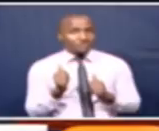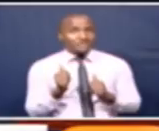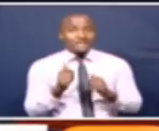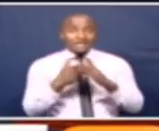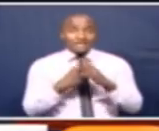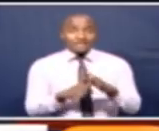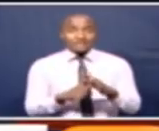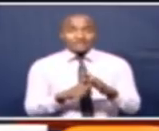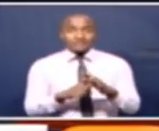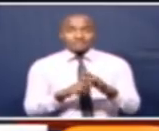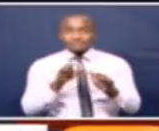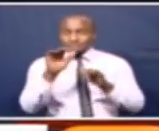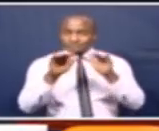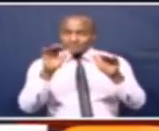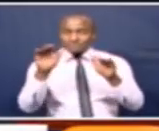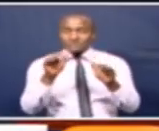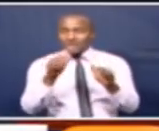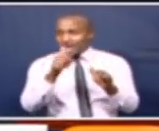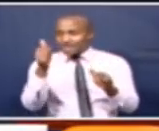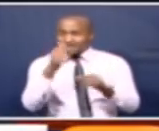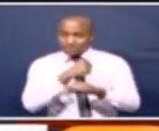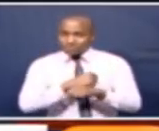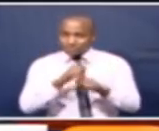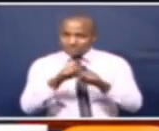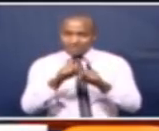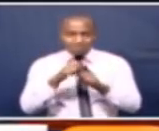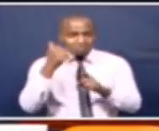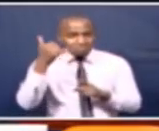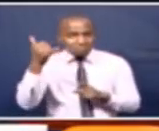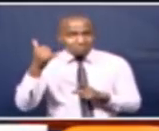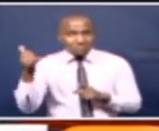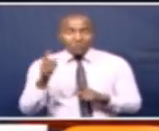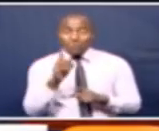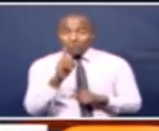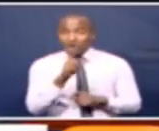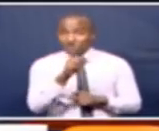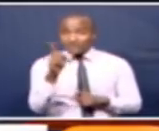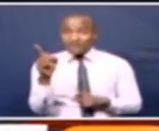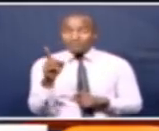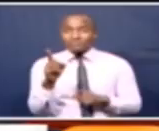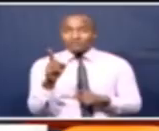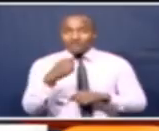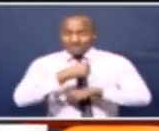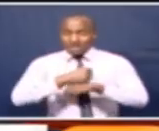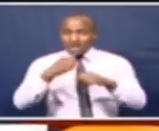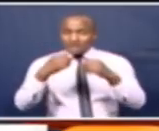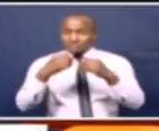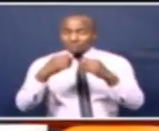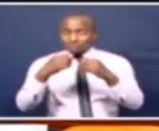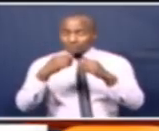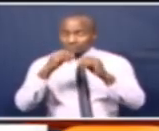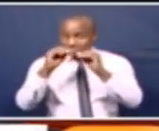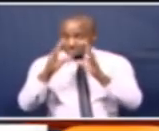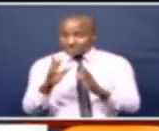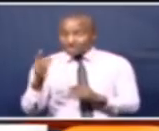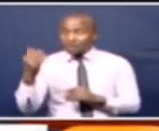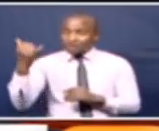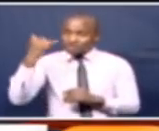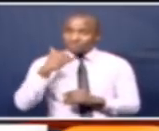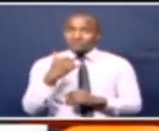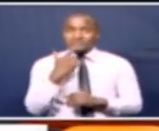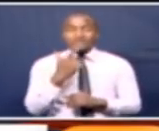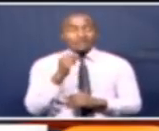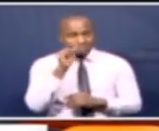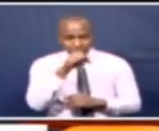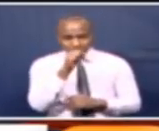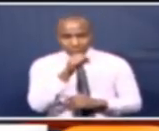started asking their colleagues from other schools, and one of them, who is a class teacher, called back and said, Mama Golda, most